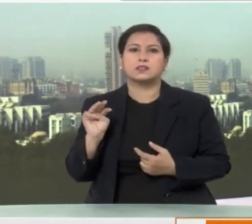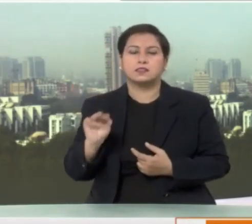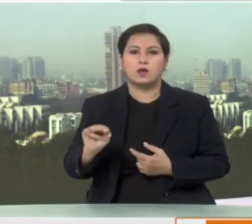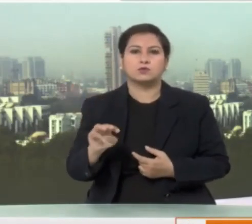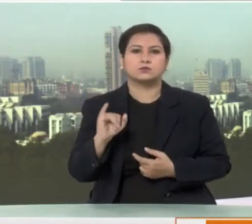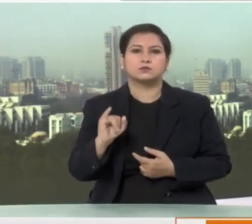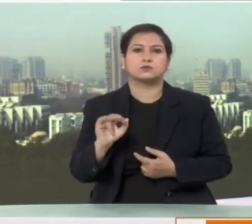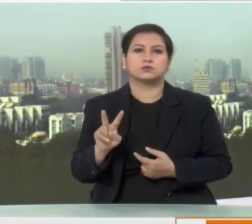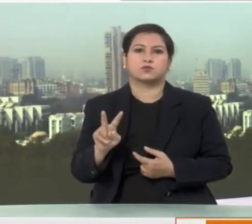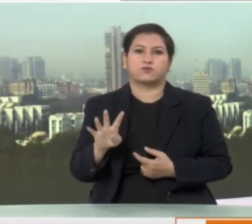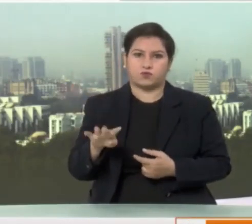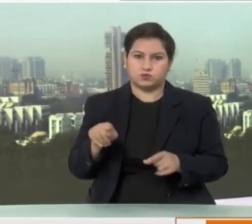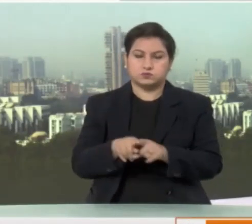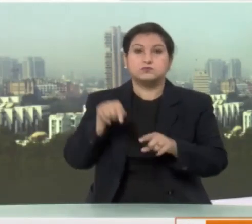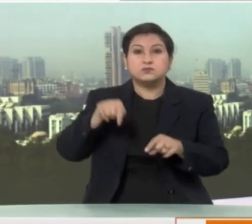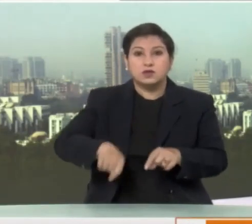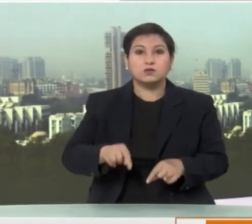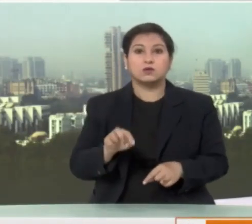63,624,